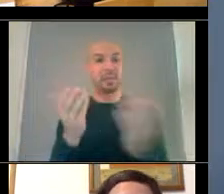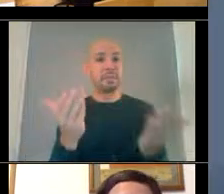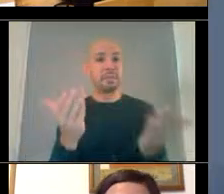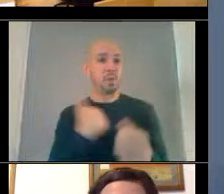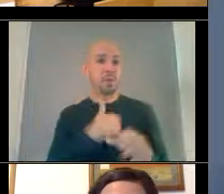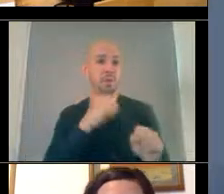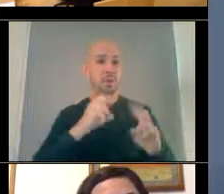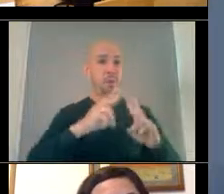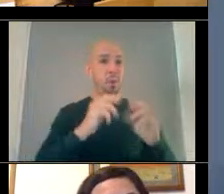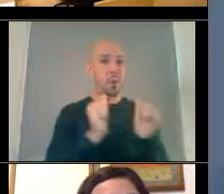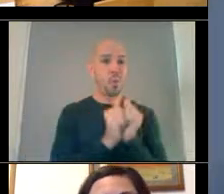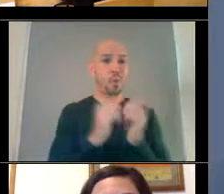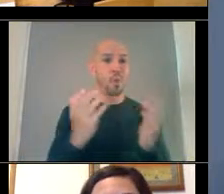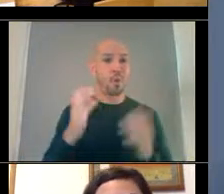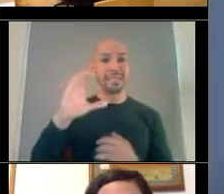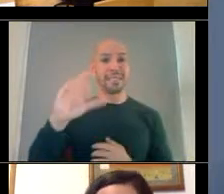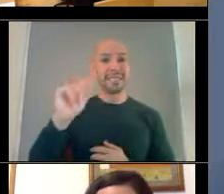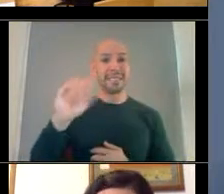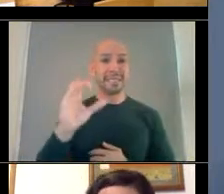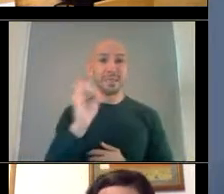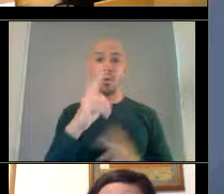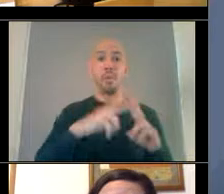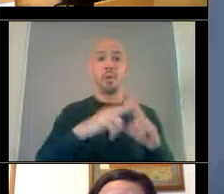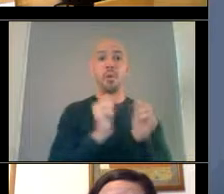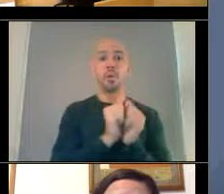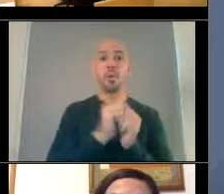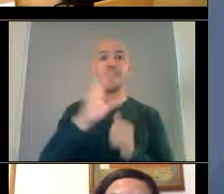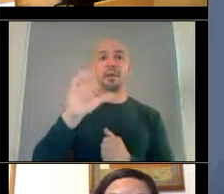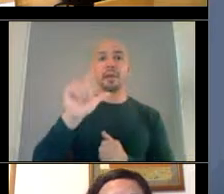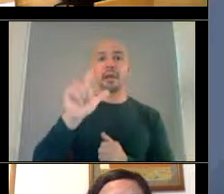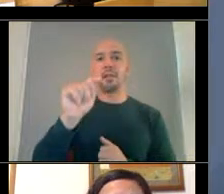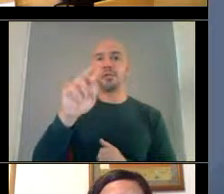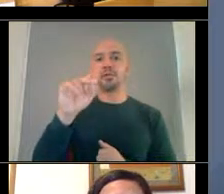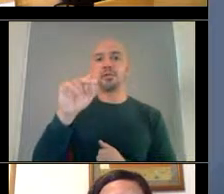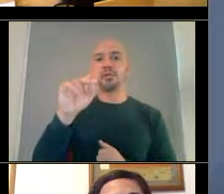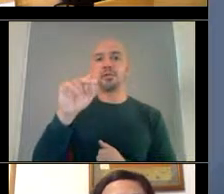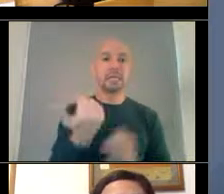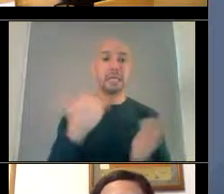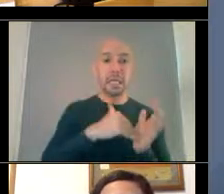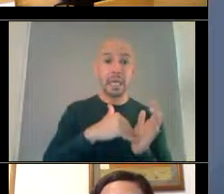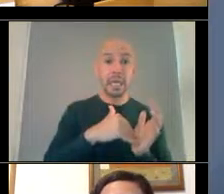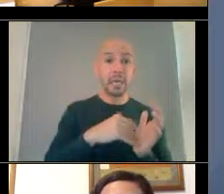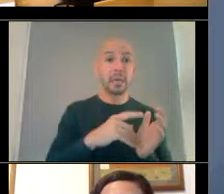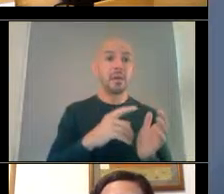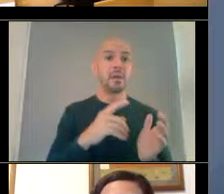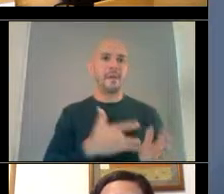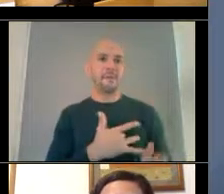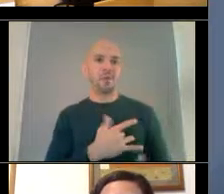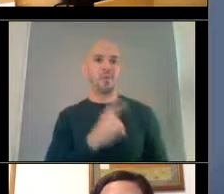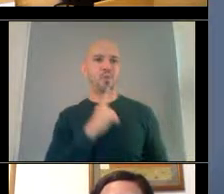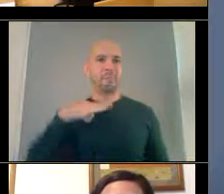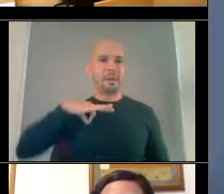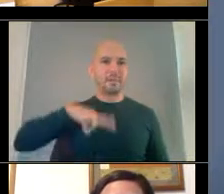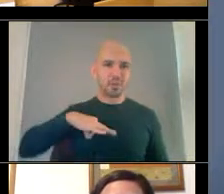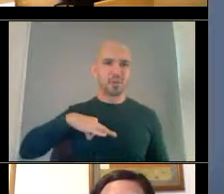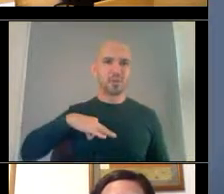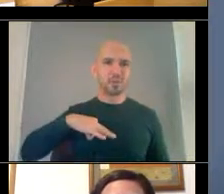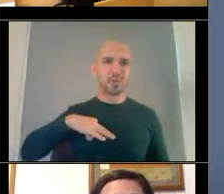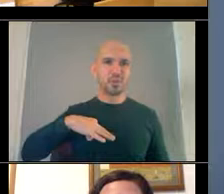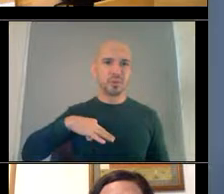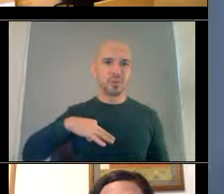with ctc or should we partner with caltrans again um it would be great to you know um